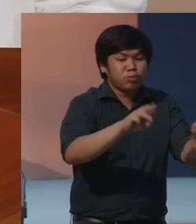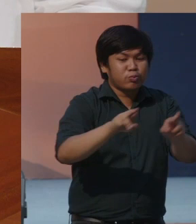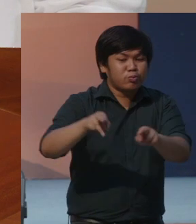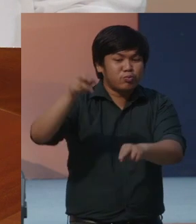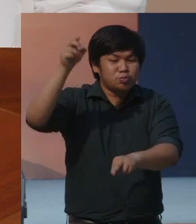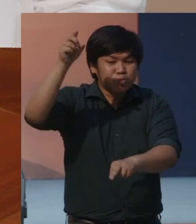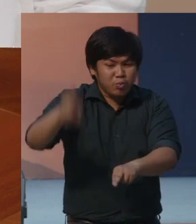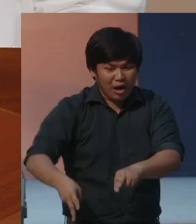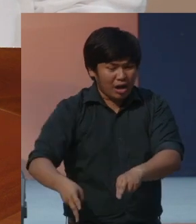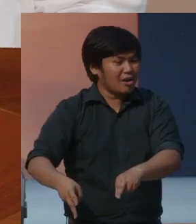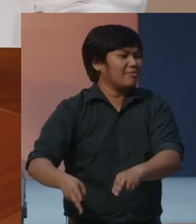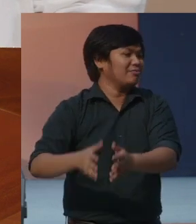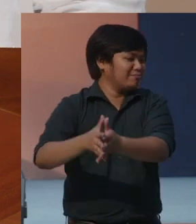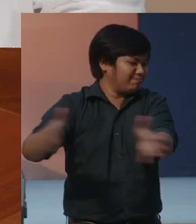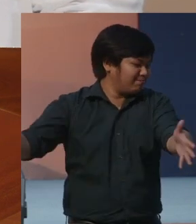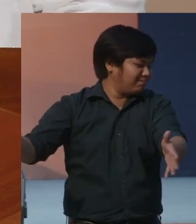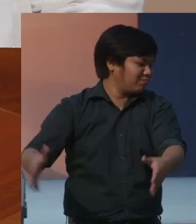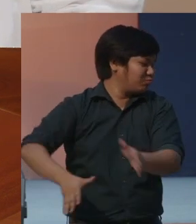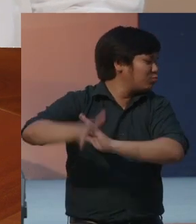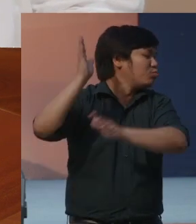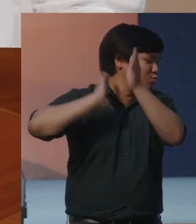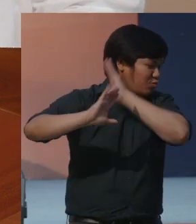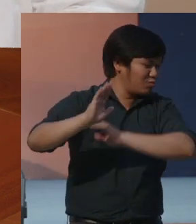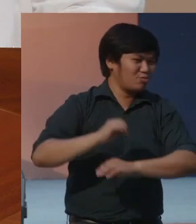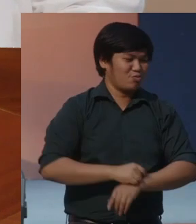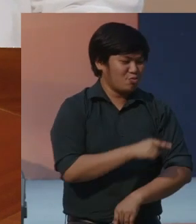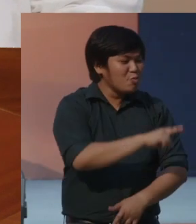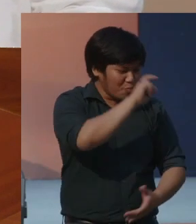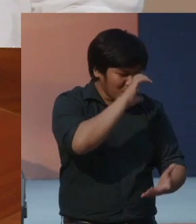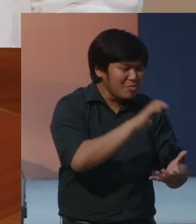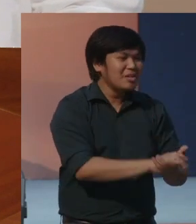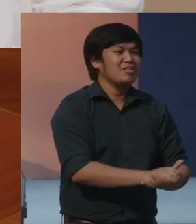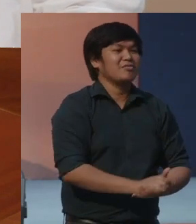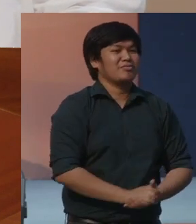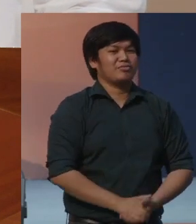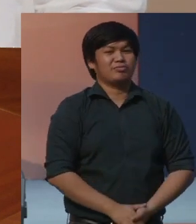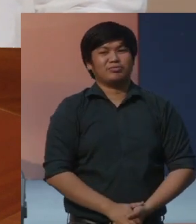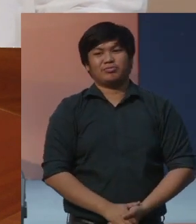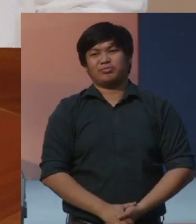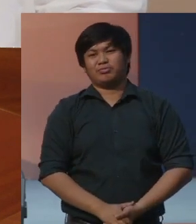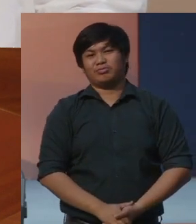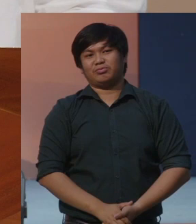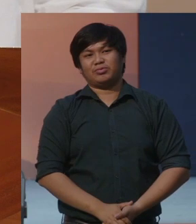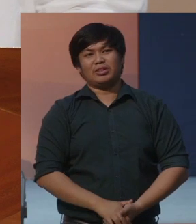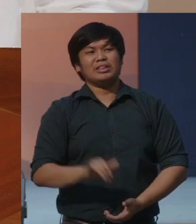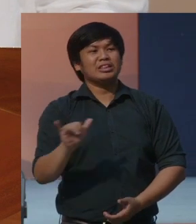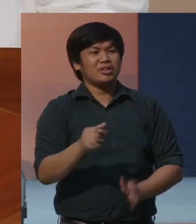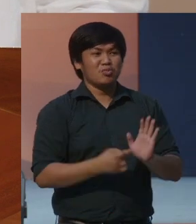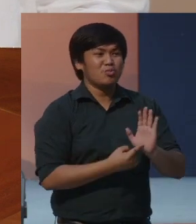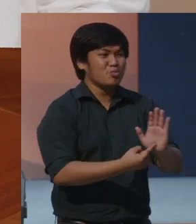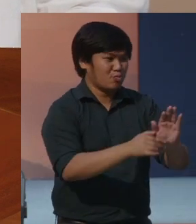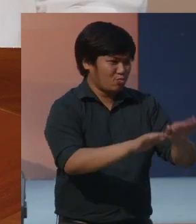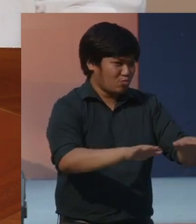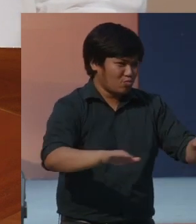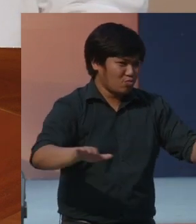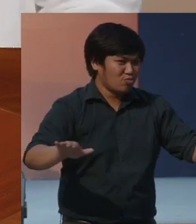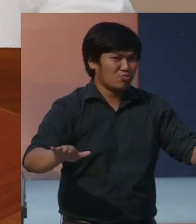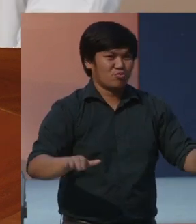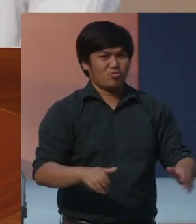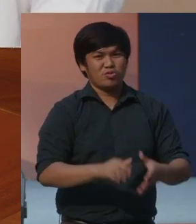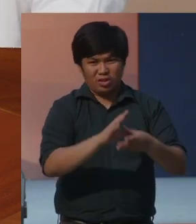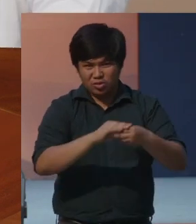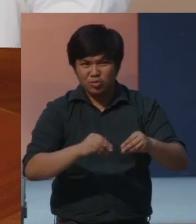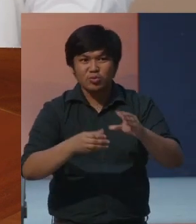off from before the ark of the covenant of the Lord. When it passed over the Jordan, the waters of the Jordan were cut off. So